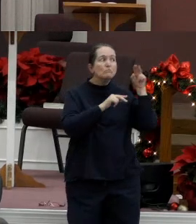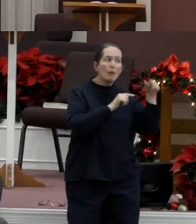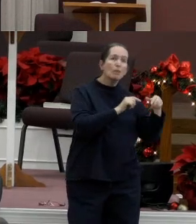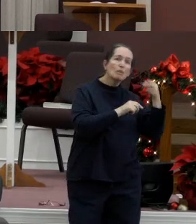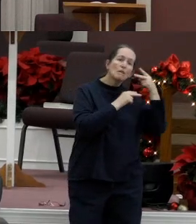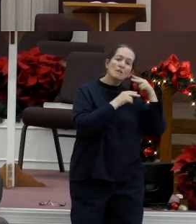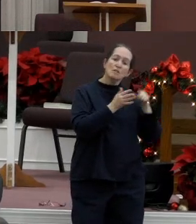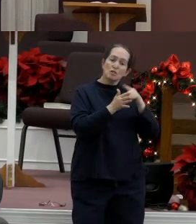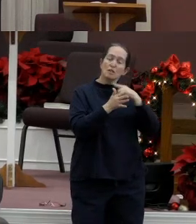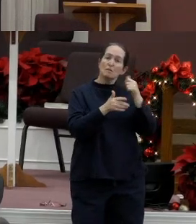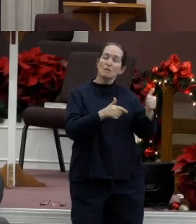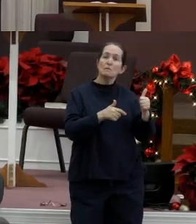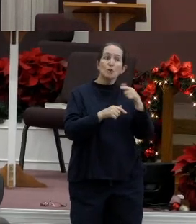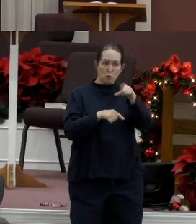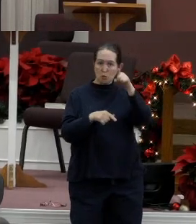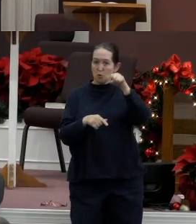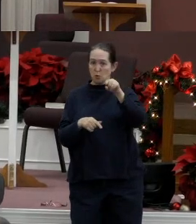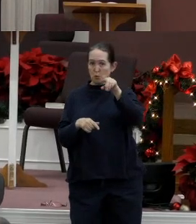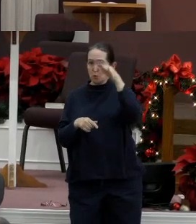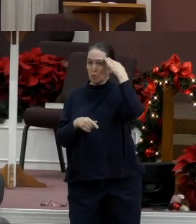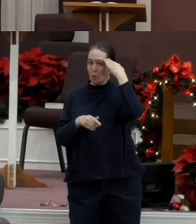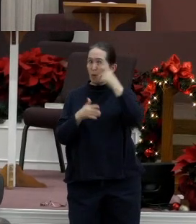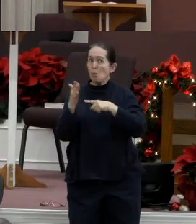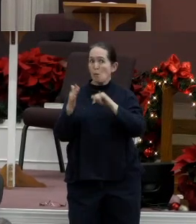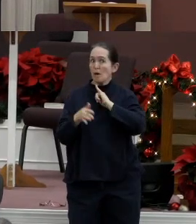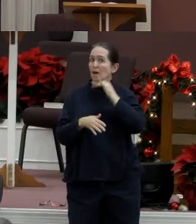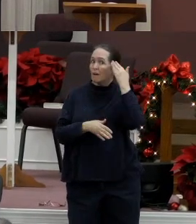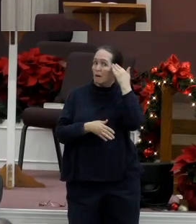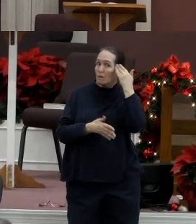Do you know what I know?